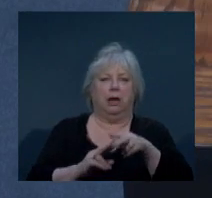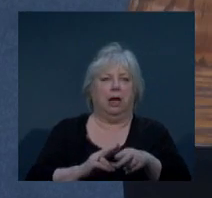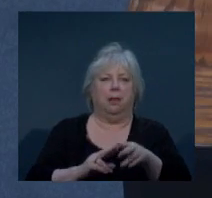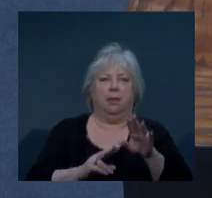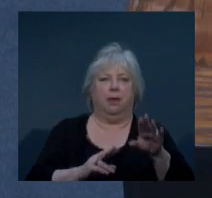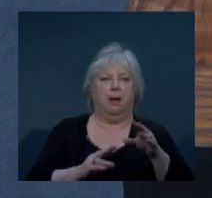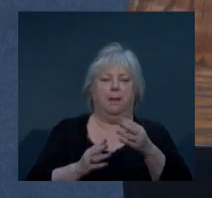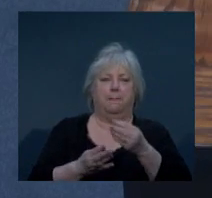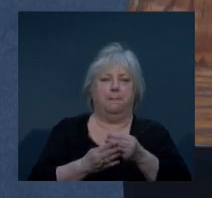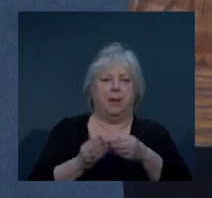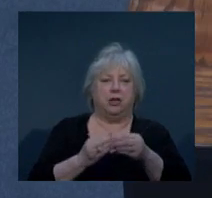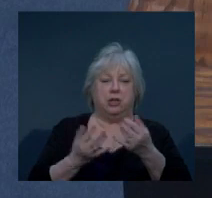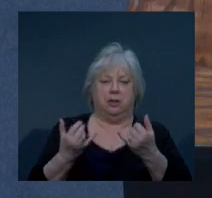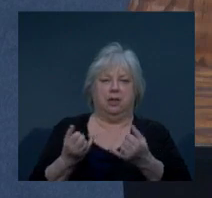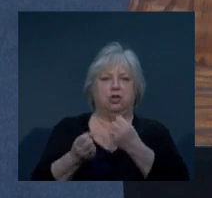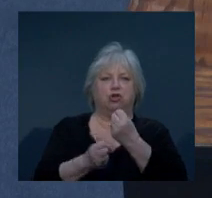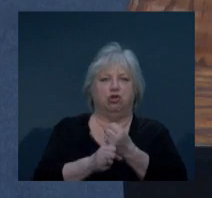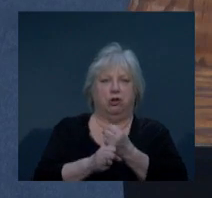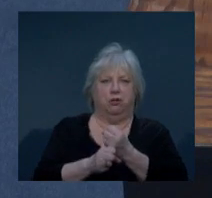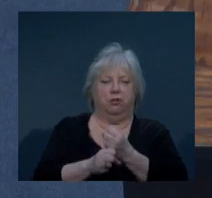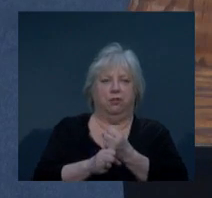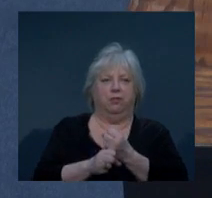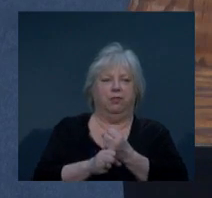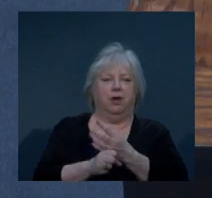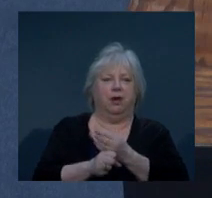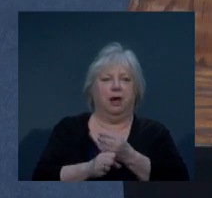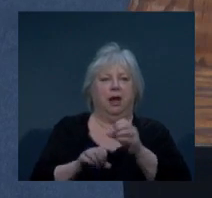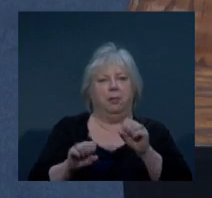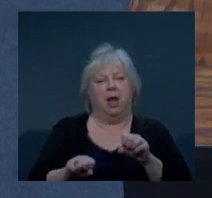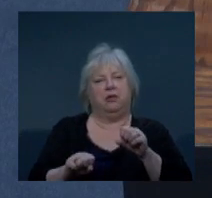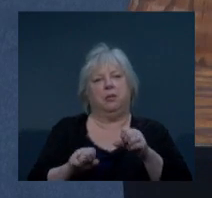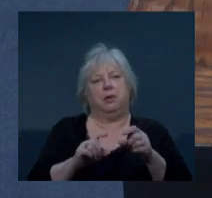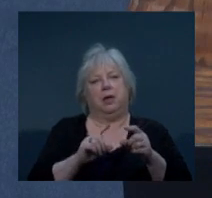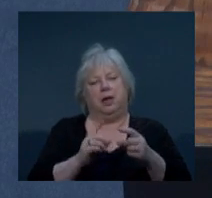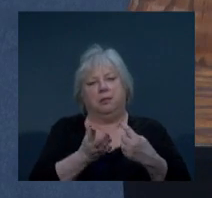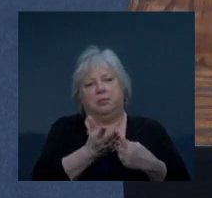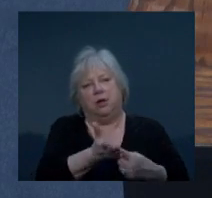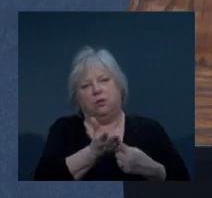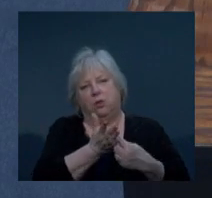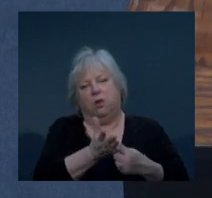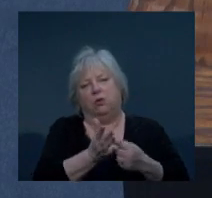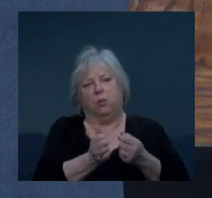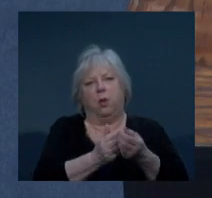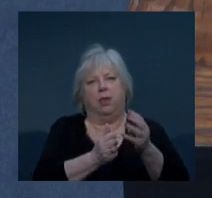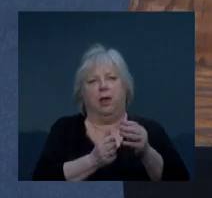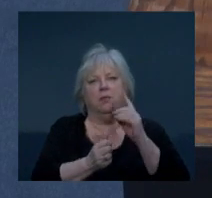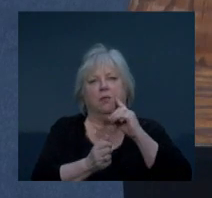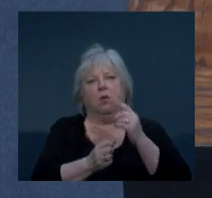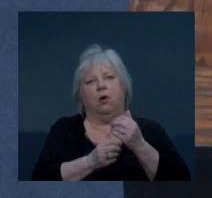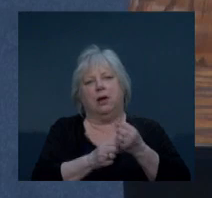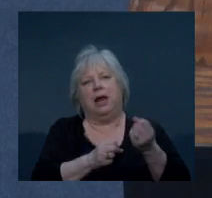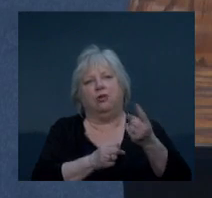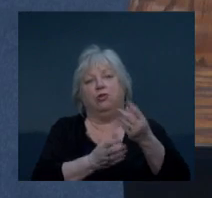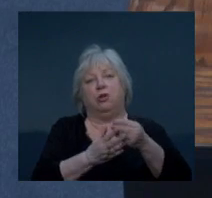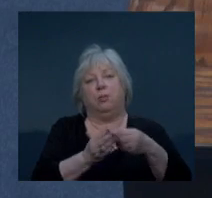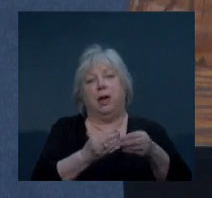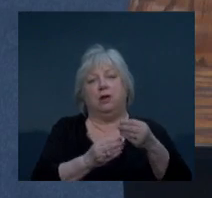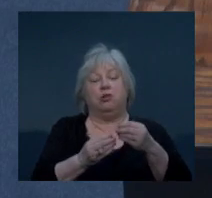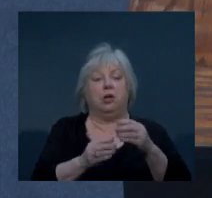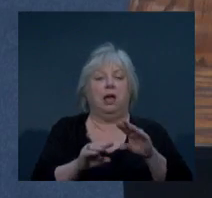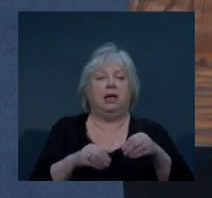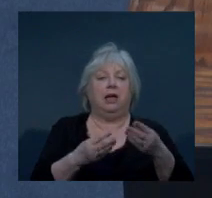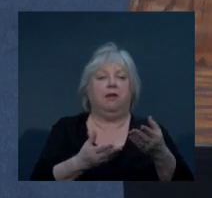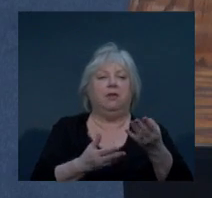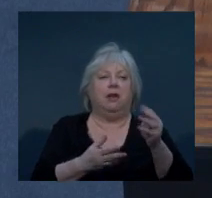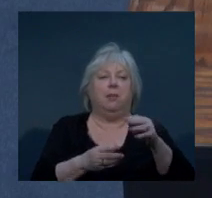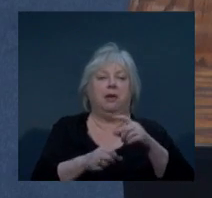budget this year, and to possibly have talks with them for their upcoming budget to where it gives them time